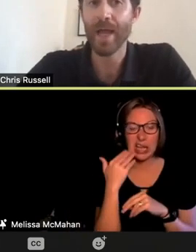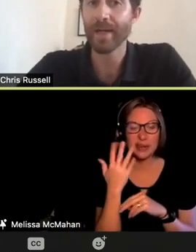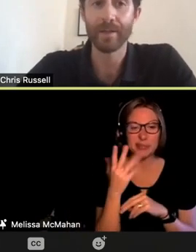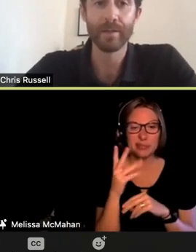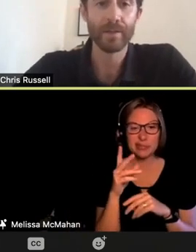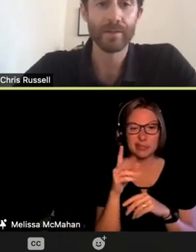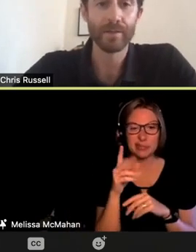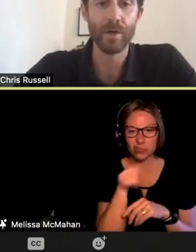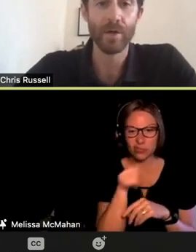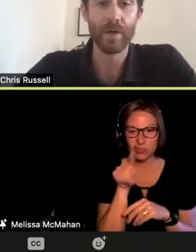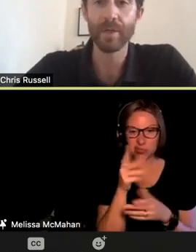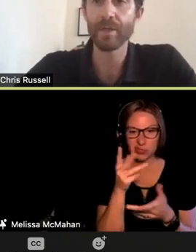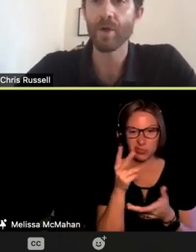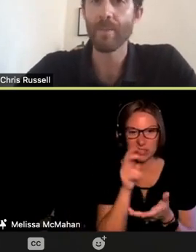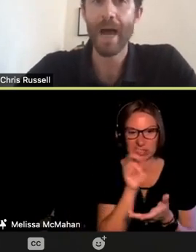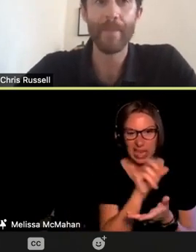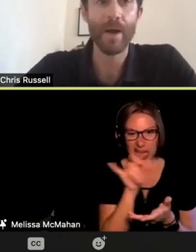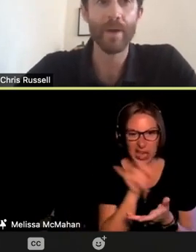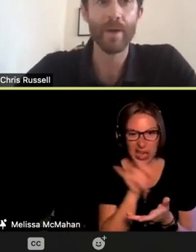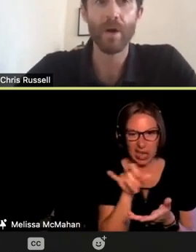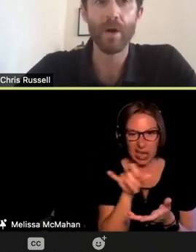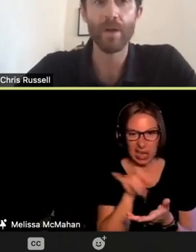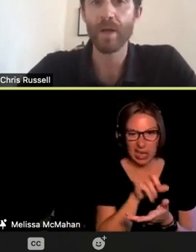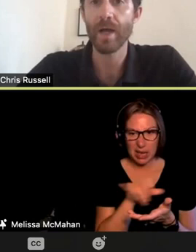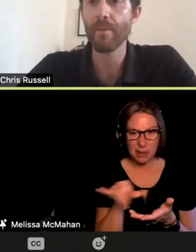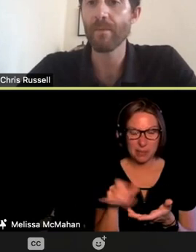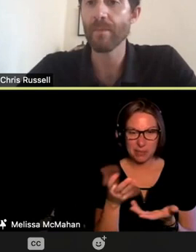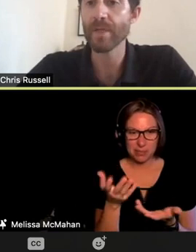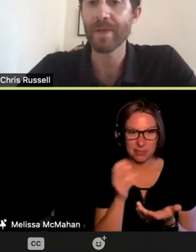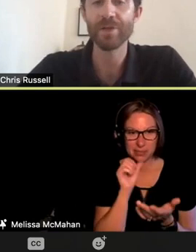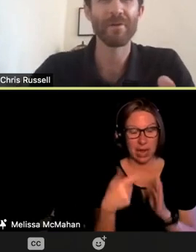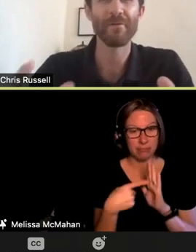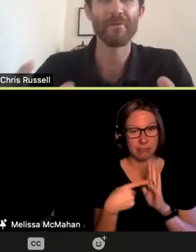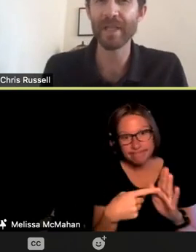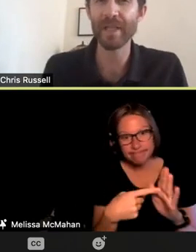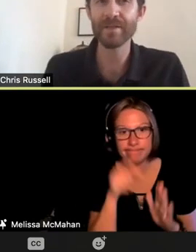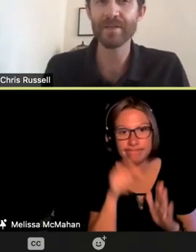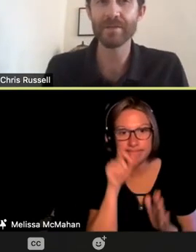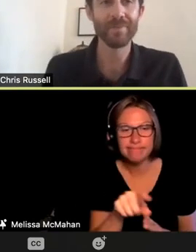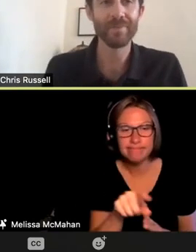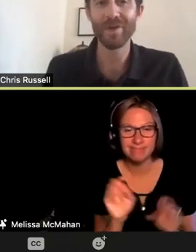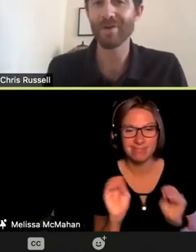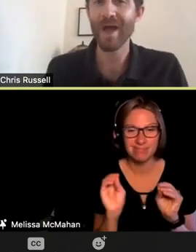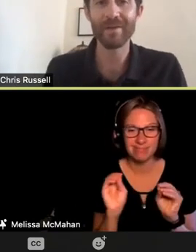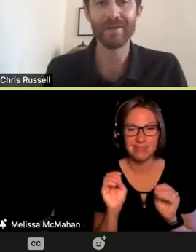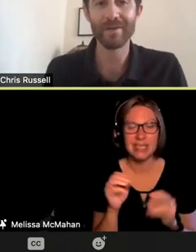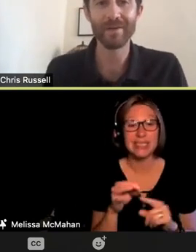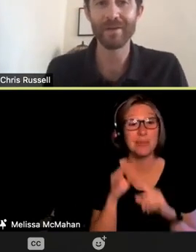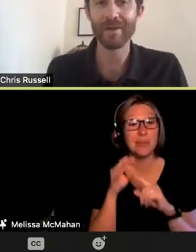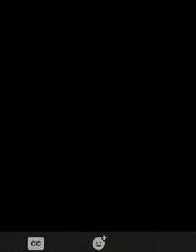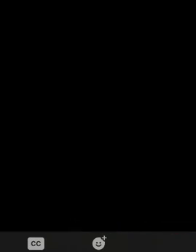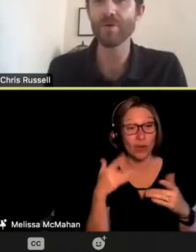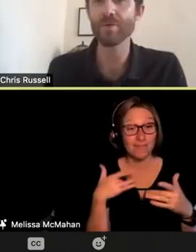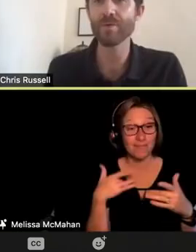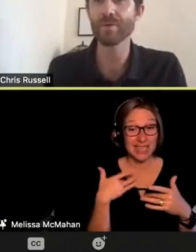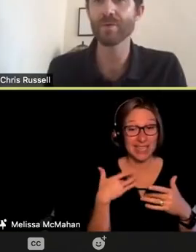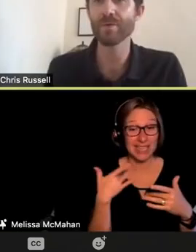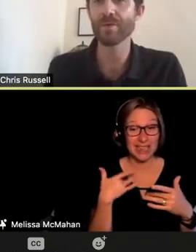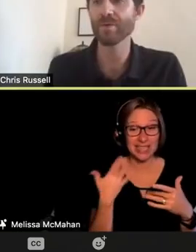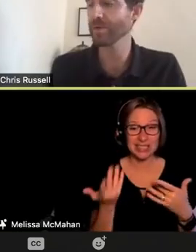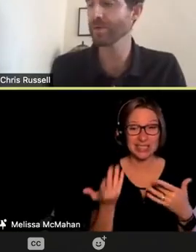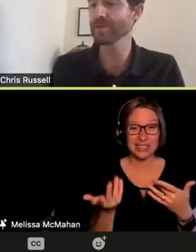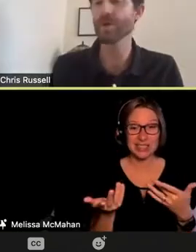look alike. So they really don't pop out at all, especially for feelings. There's